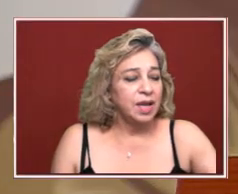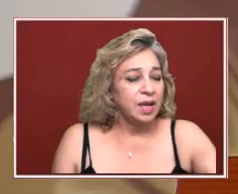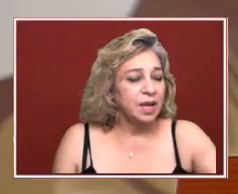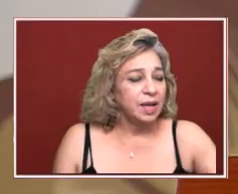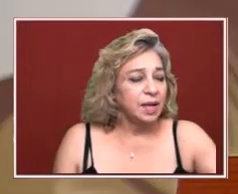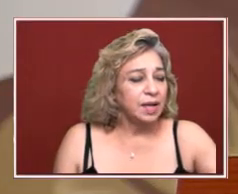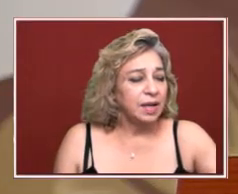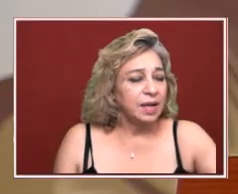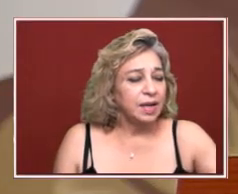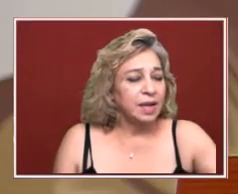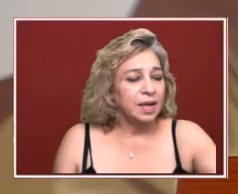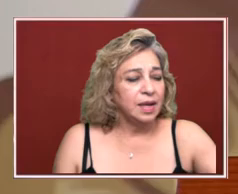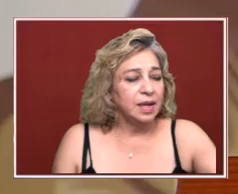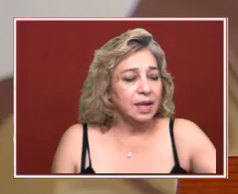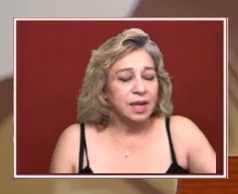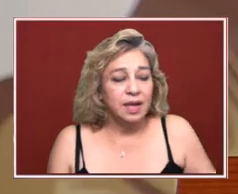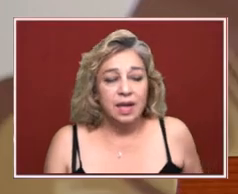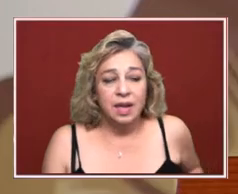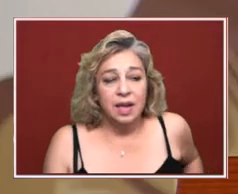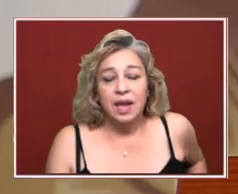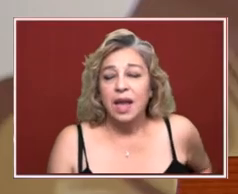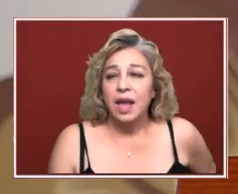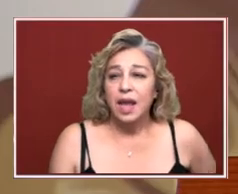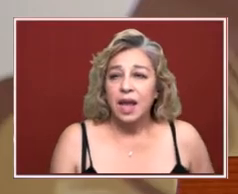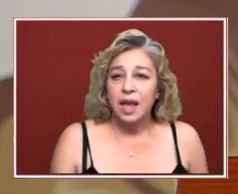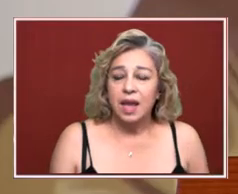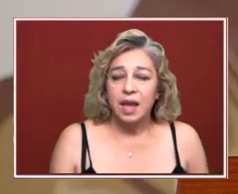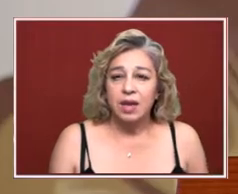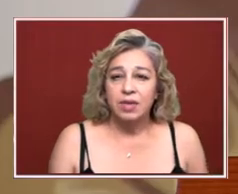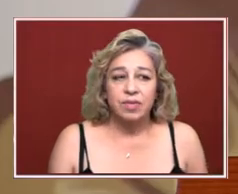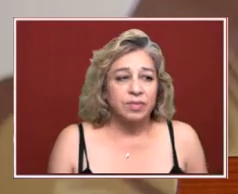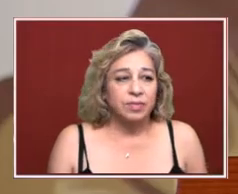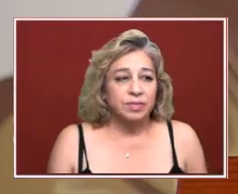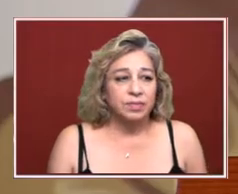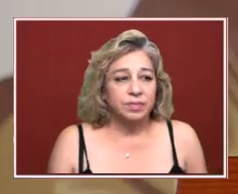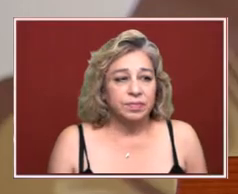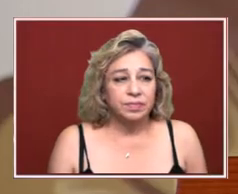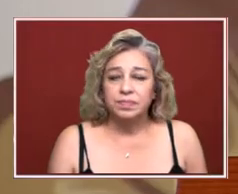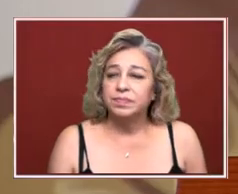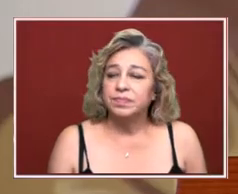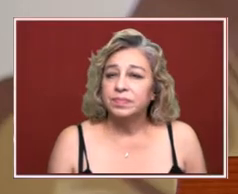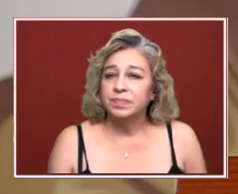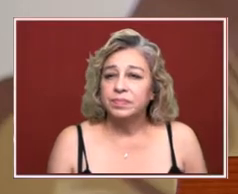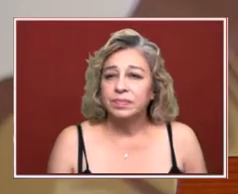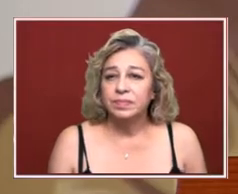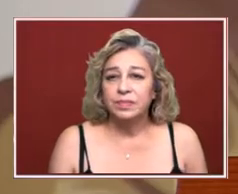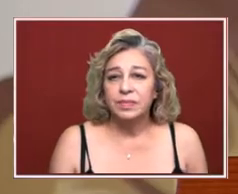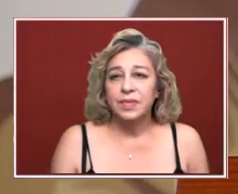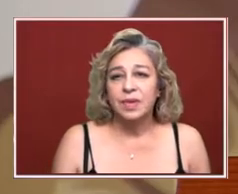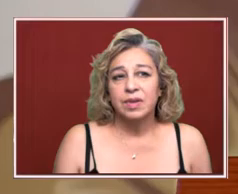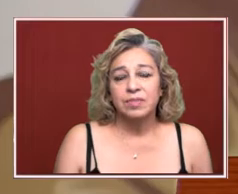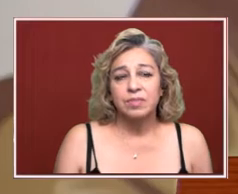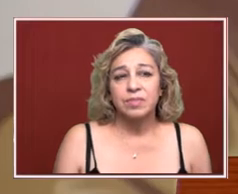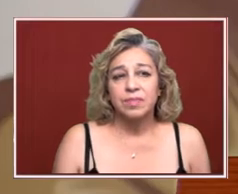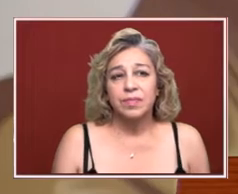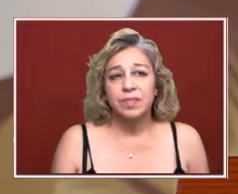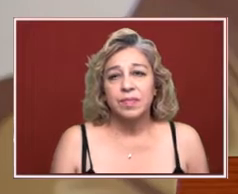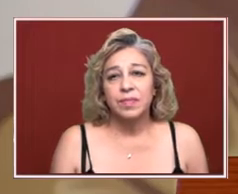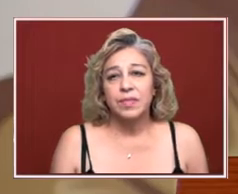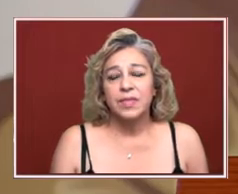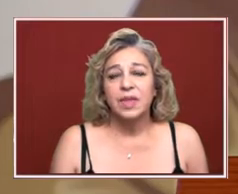140,000 elementos y se va a desplegar en 260 coordinaciones